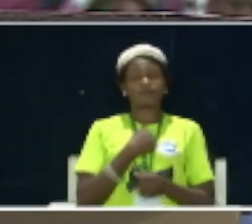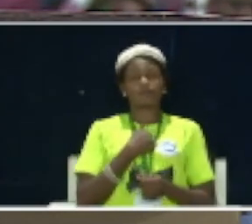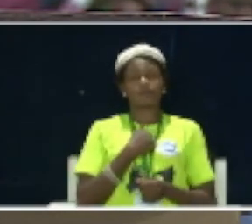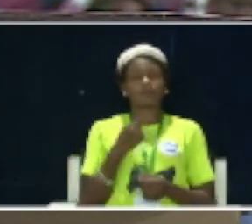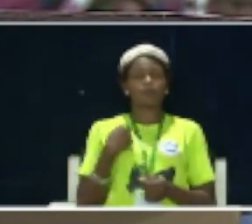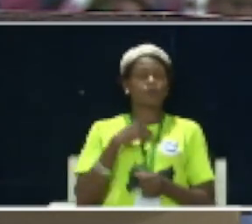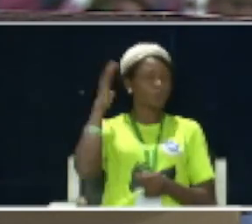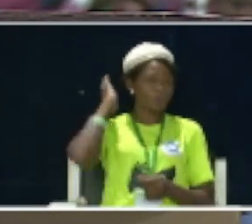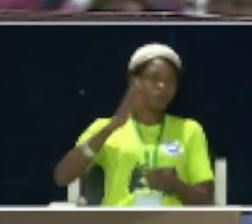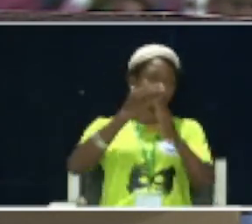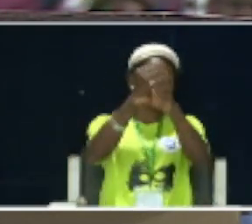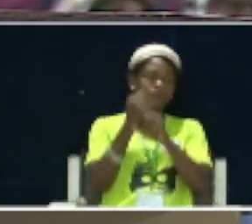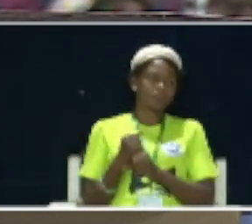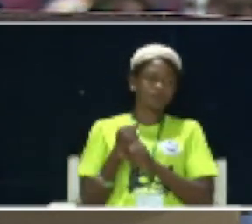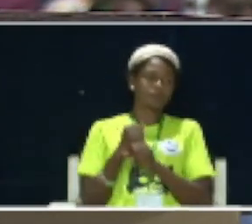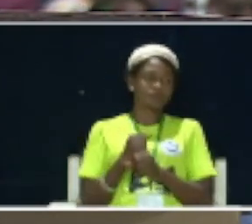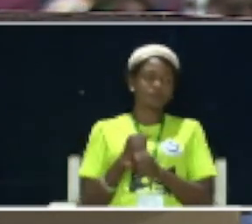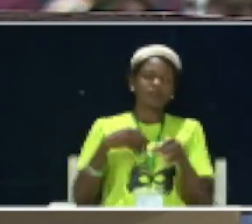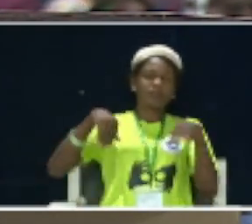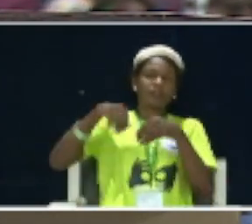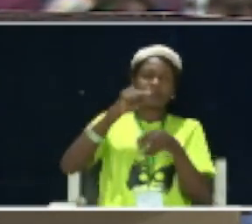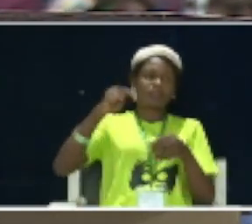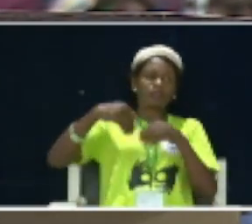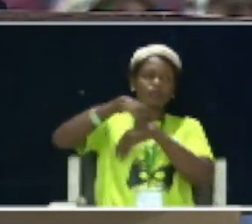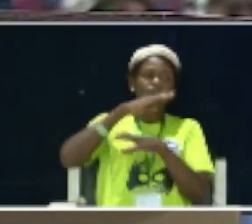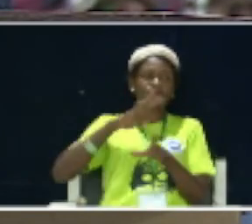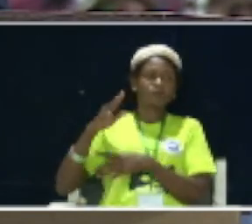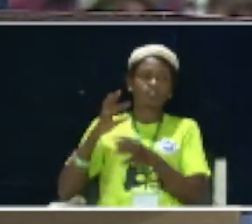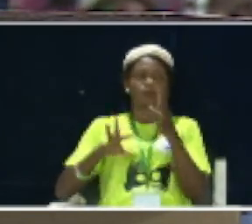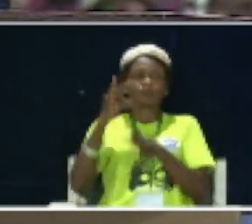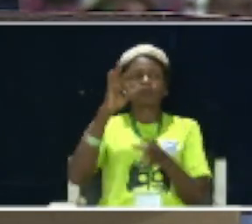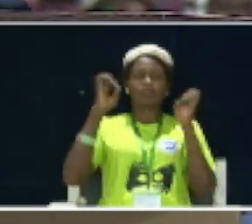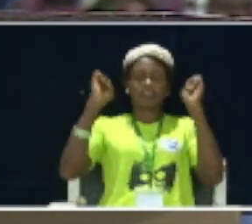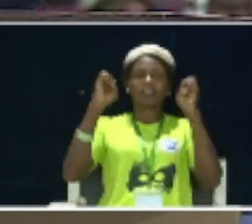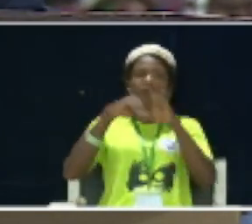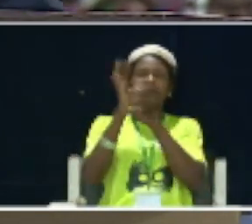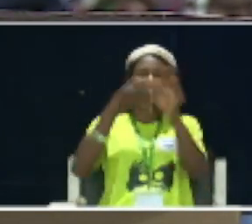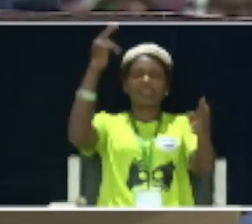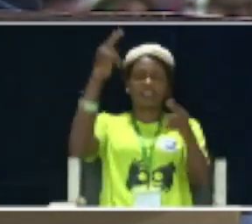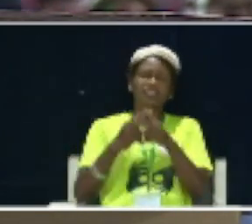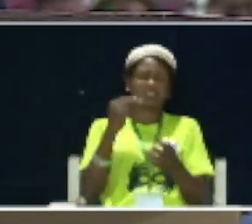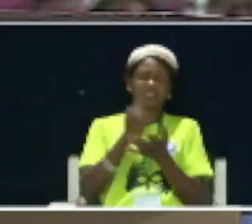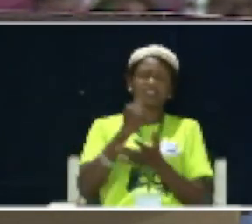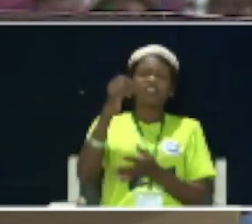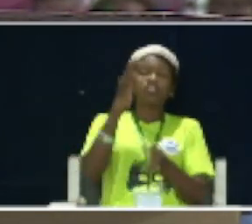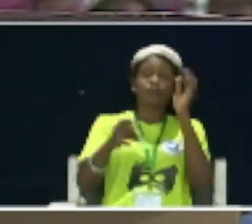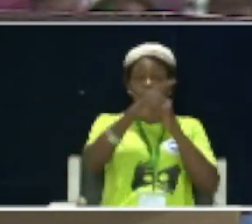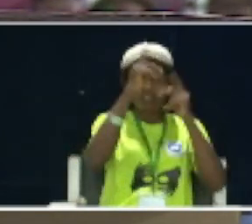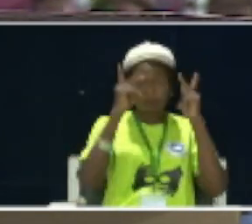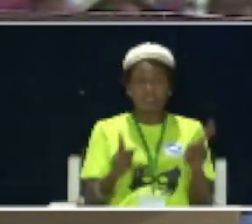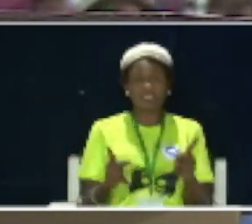will receive an overflowing spirit of excellence. If you are the